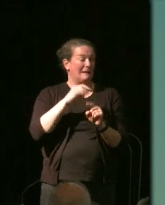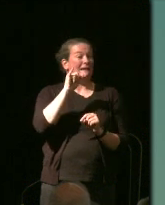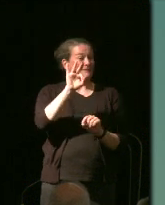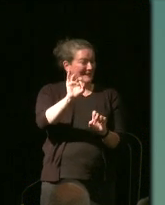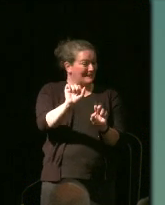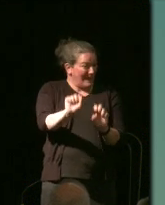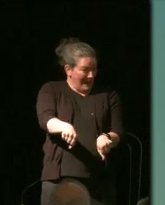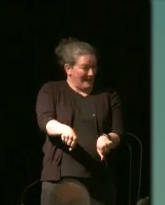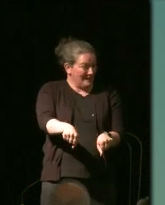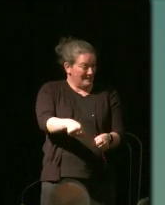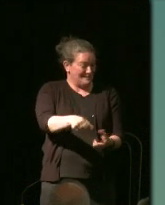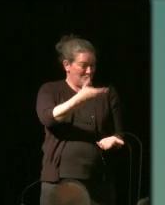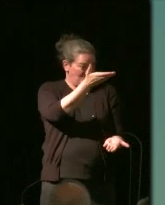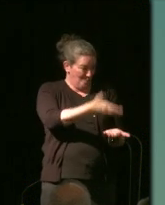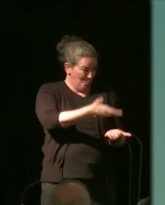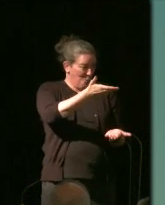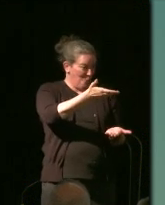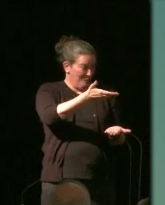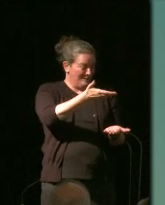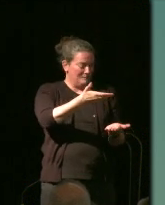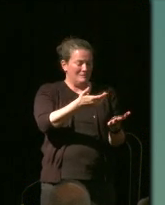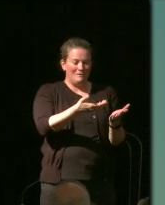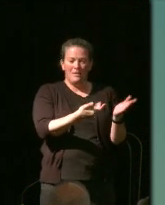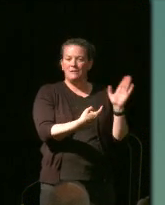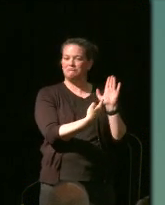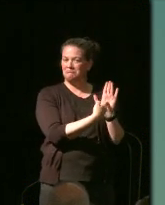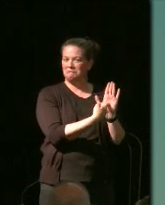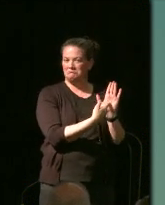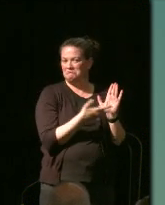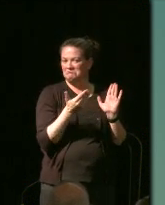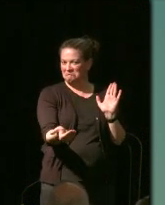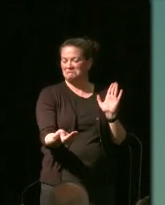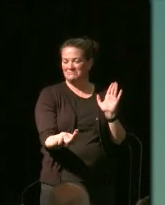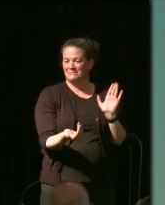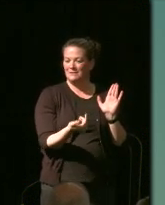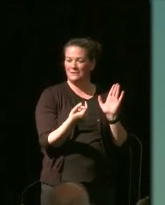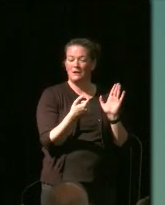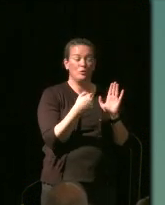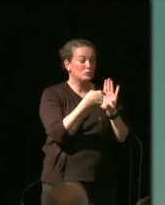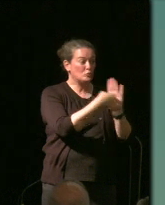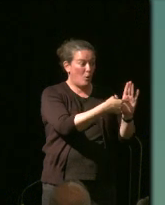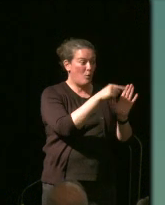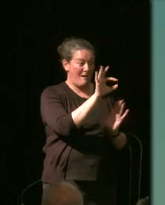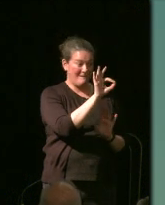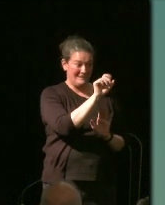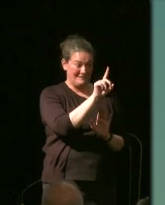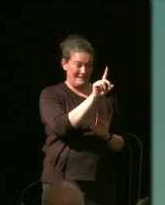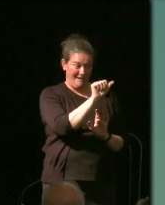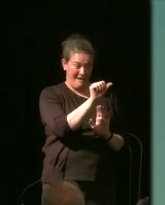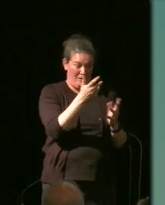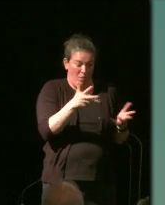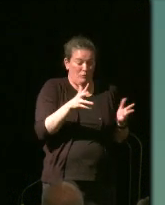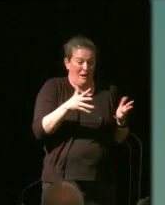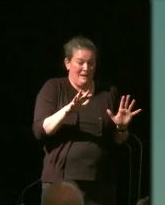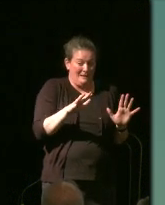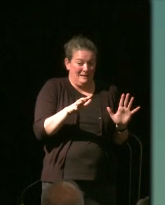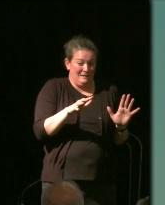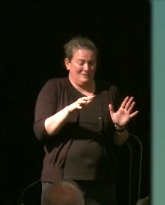point in January, went to the FDA, sat down, talked through all of this, and then we were good to go. So that's the trial design itself right